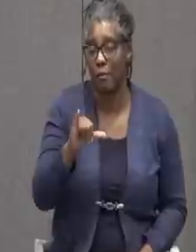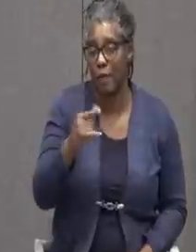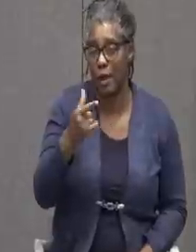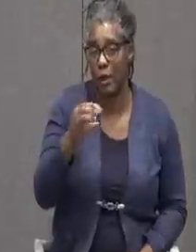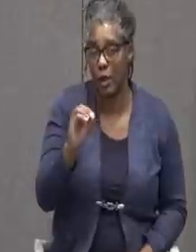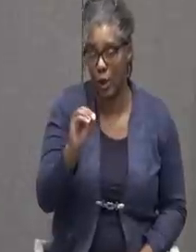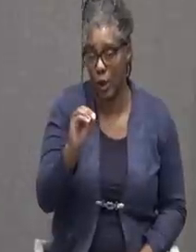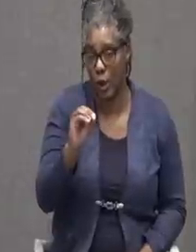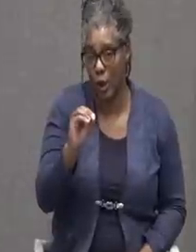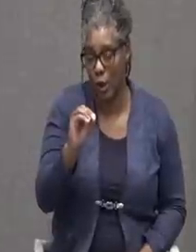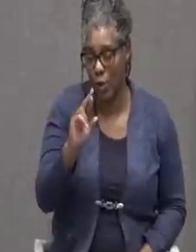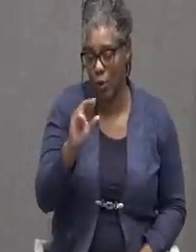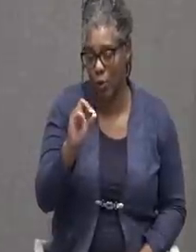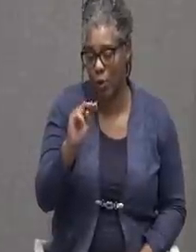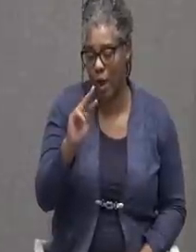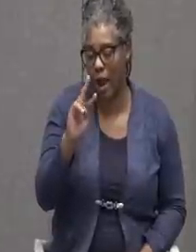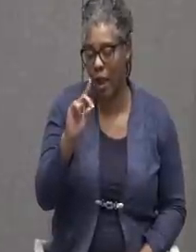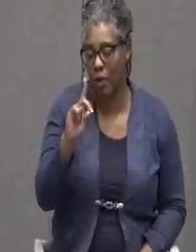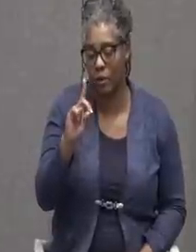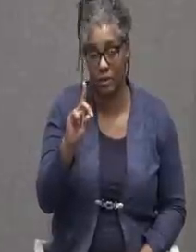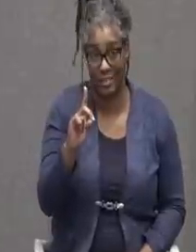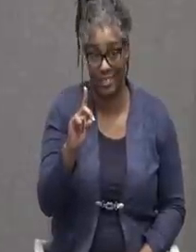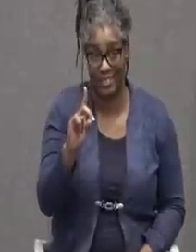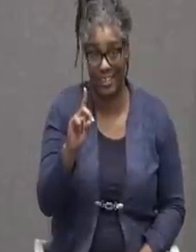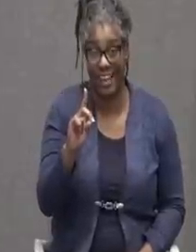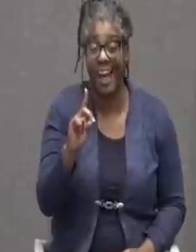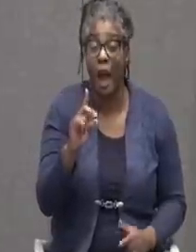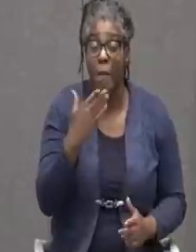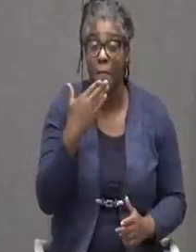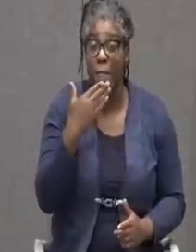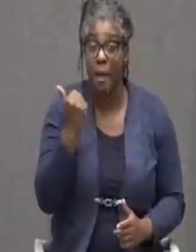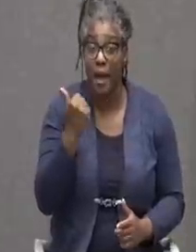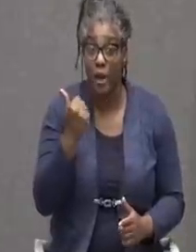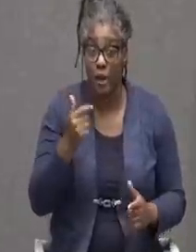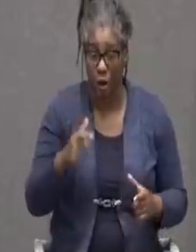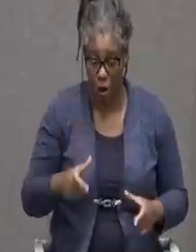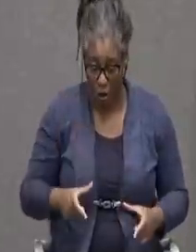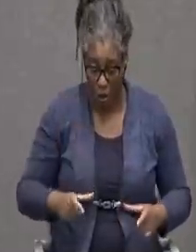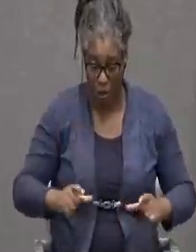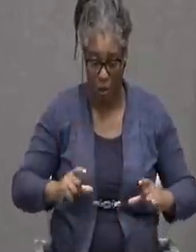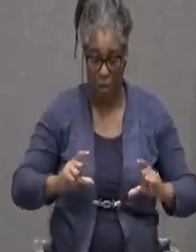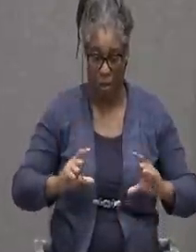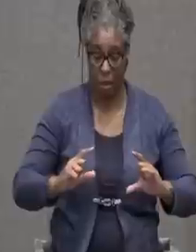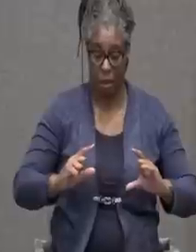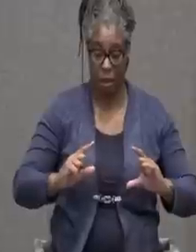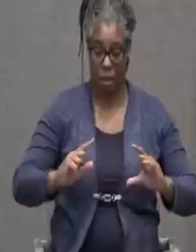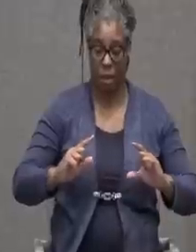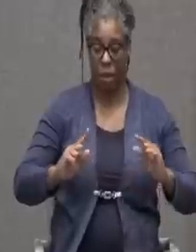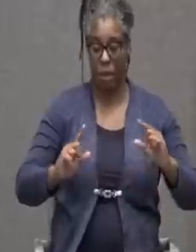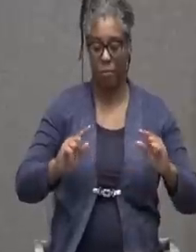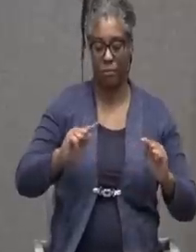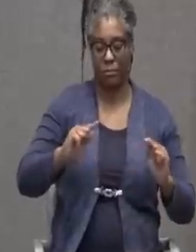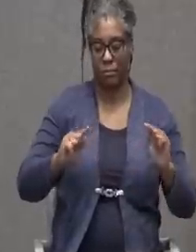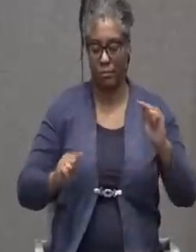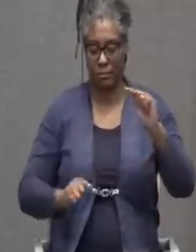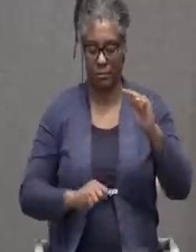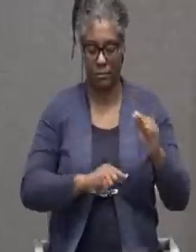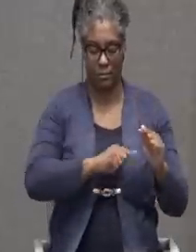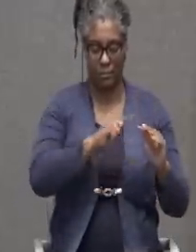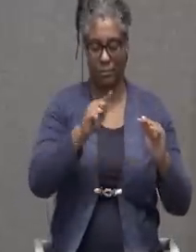Ferris wheel. I wonder if I can make a Ferris wheel out of these plates. These are really big